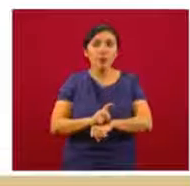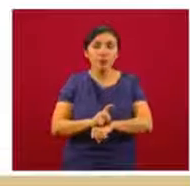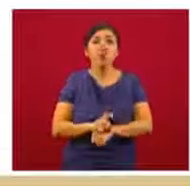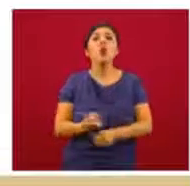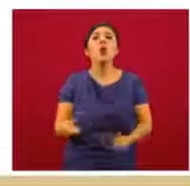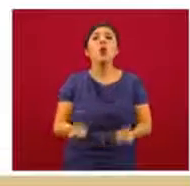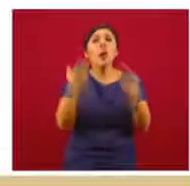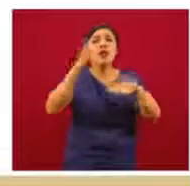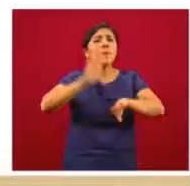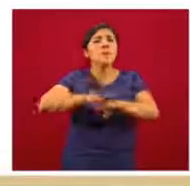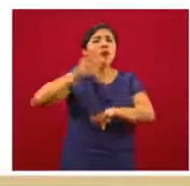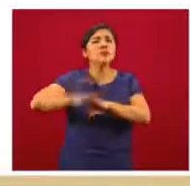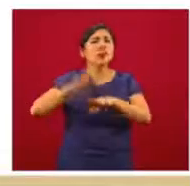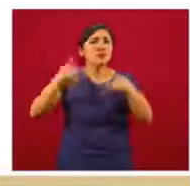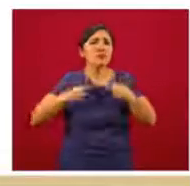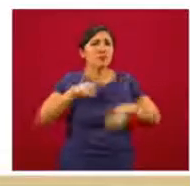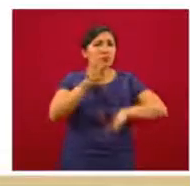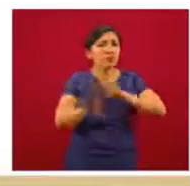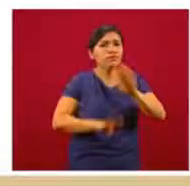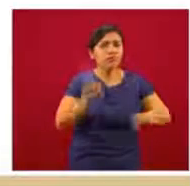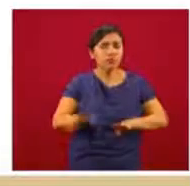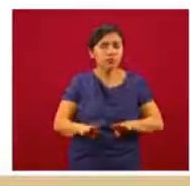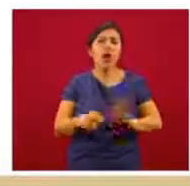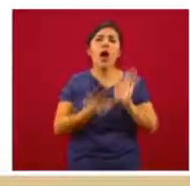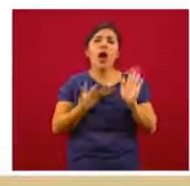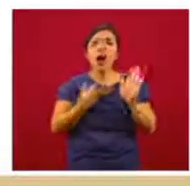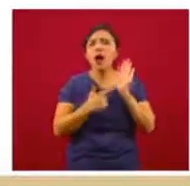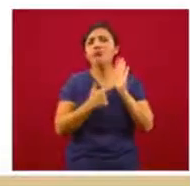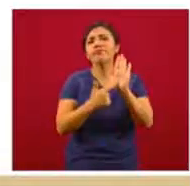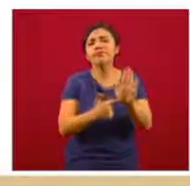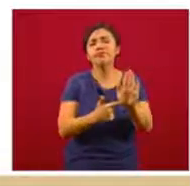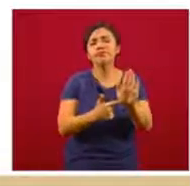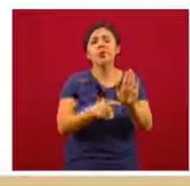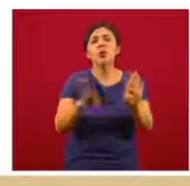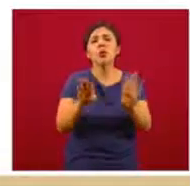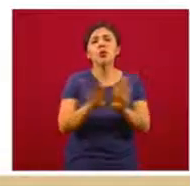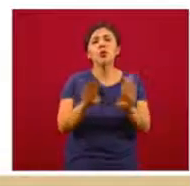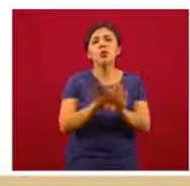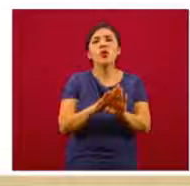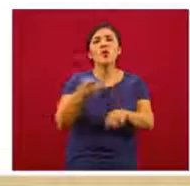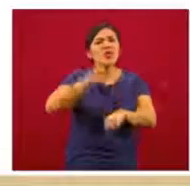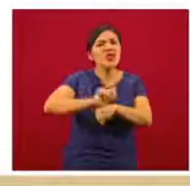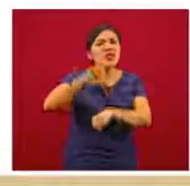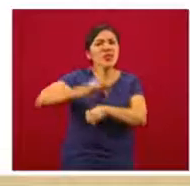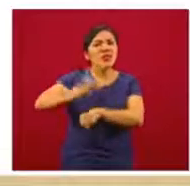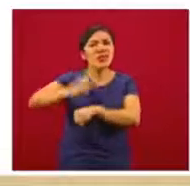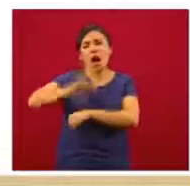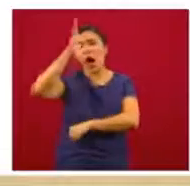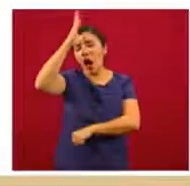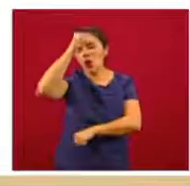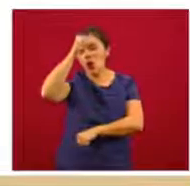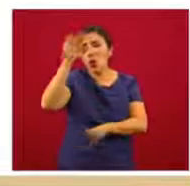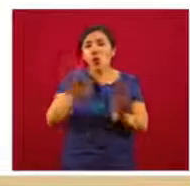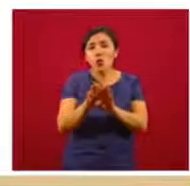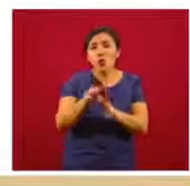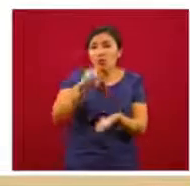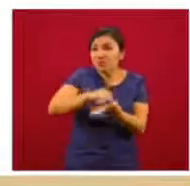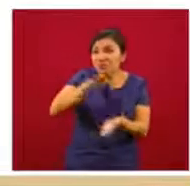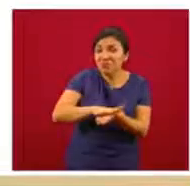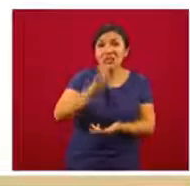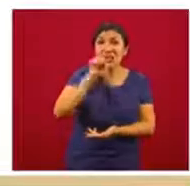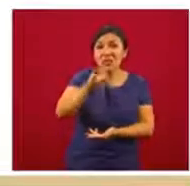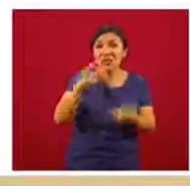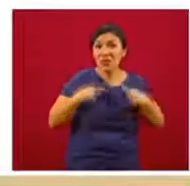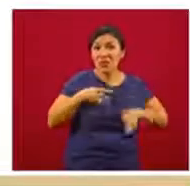and the increases in demises were presented in daily